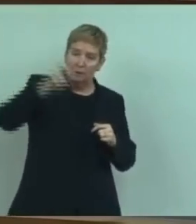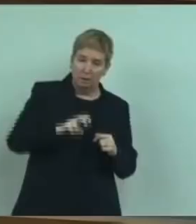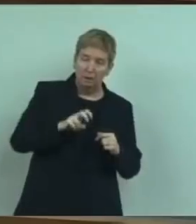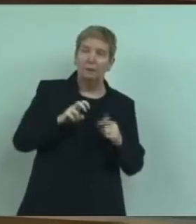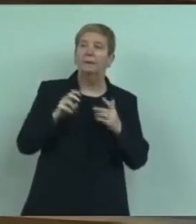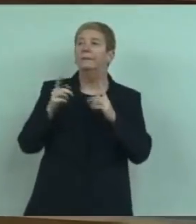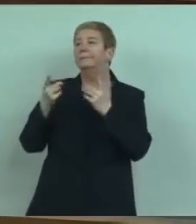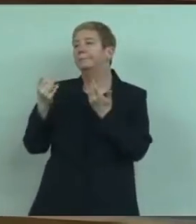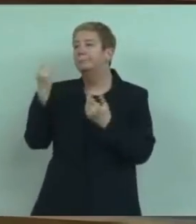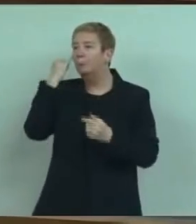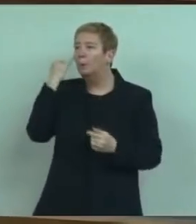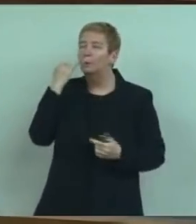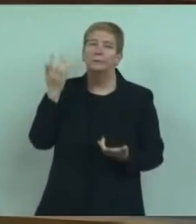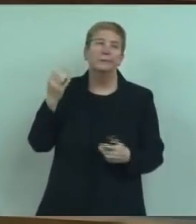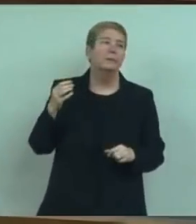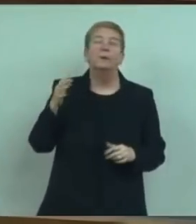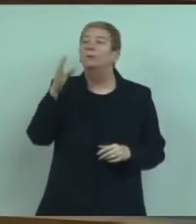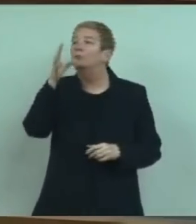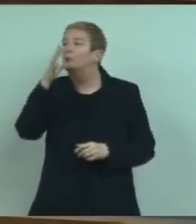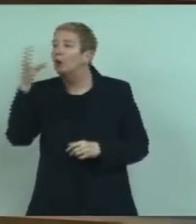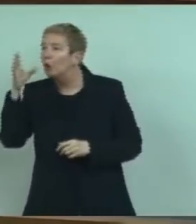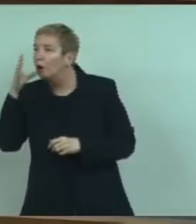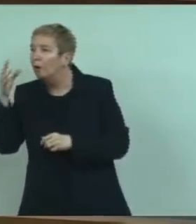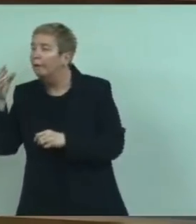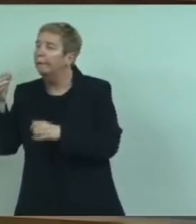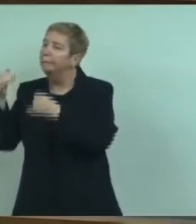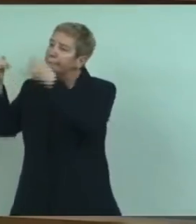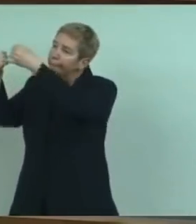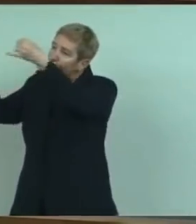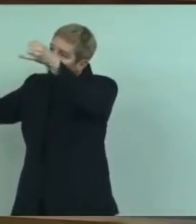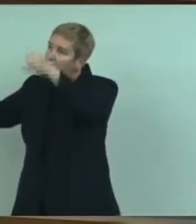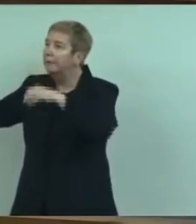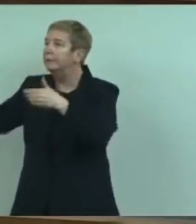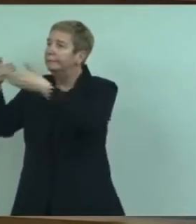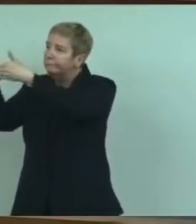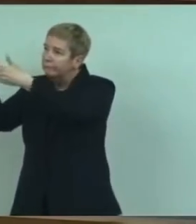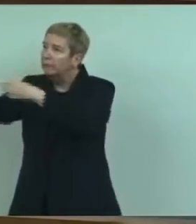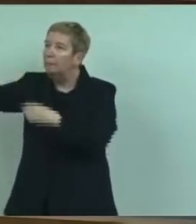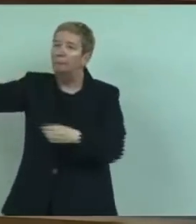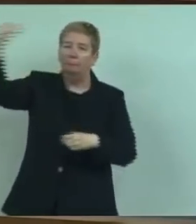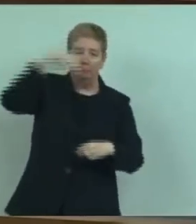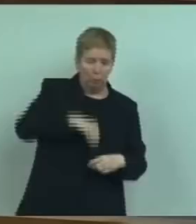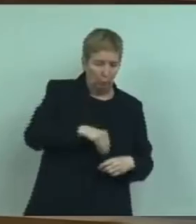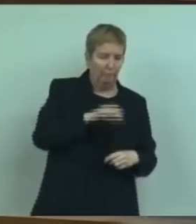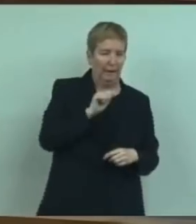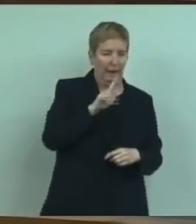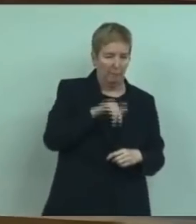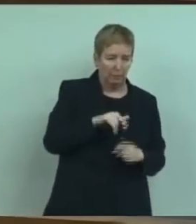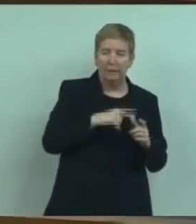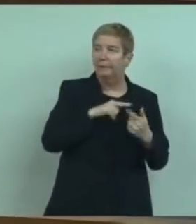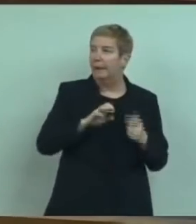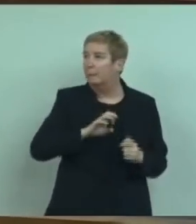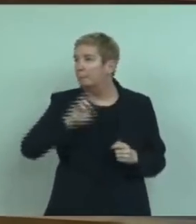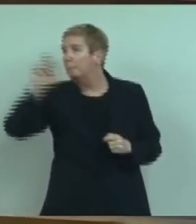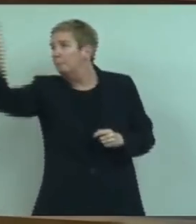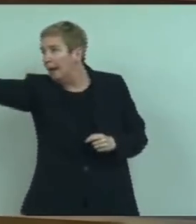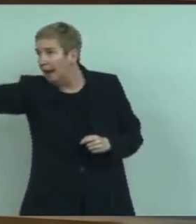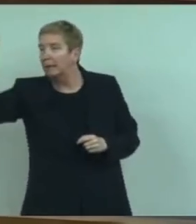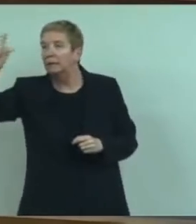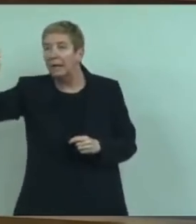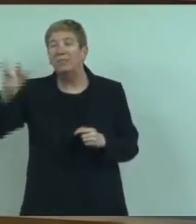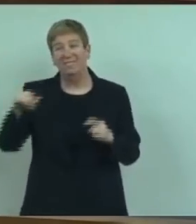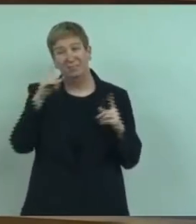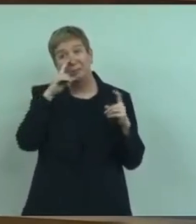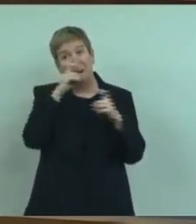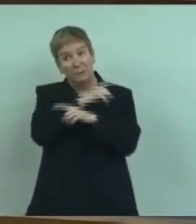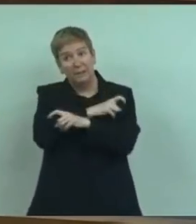a border area to Albuquerque and back later are complex. And the second thing